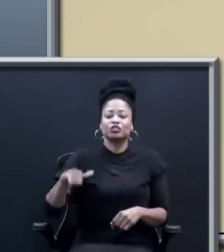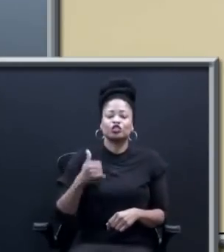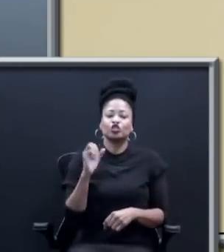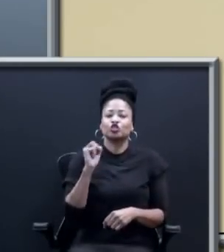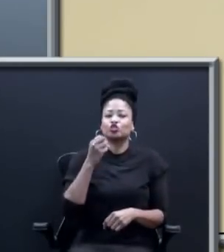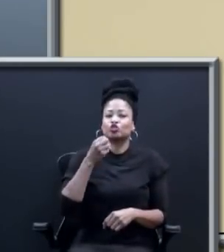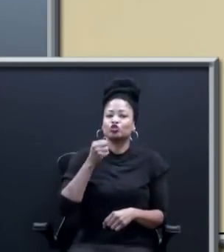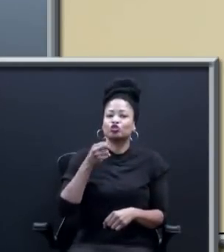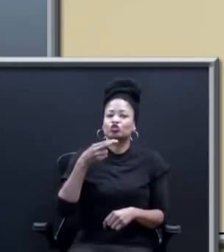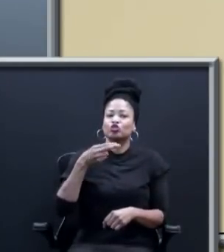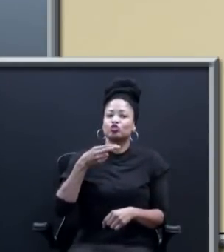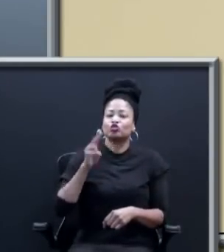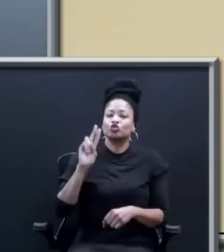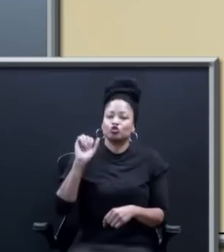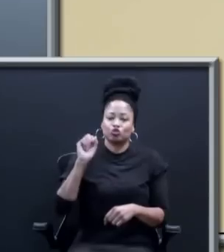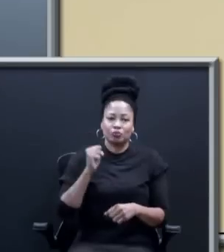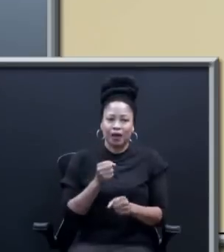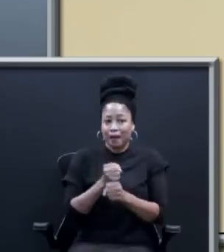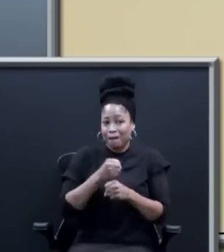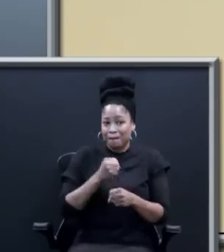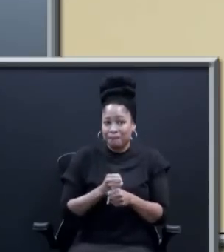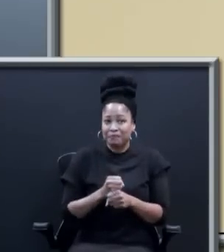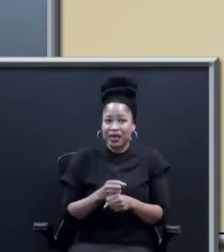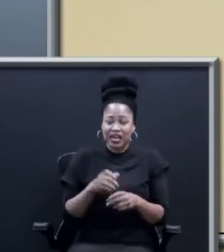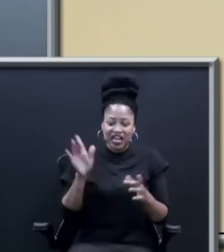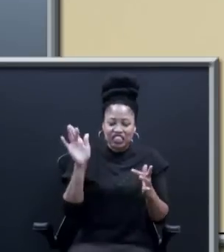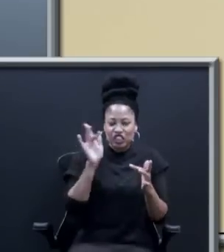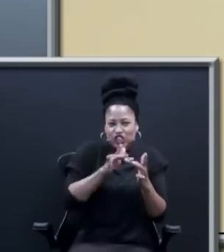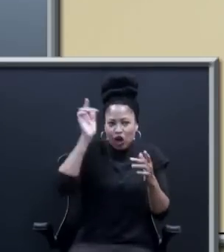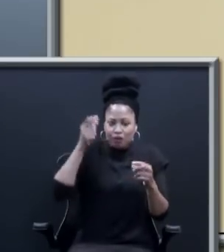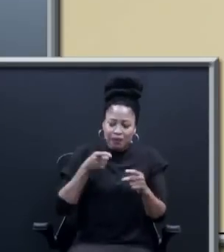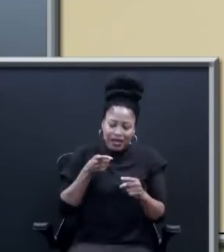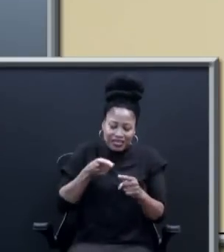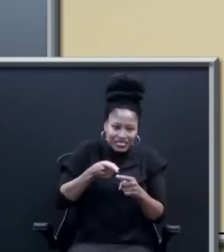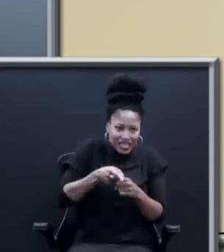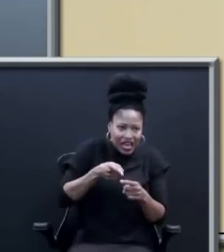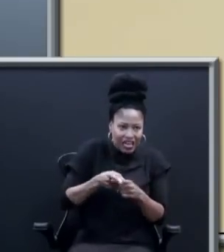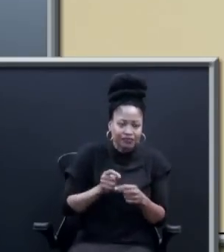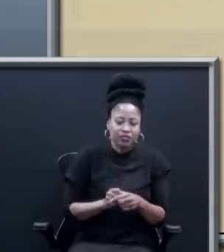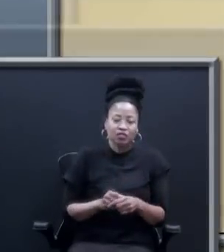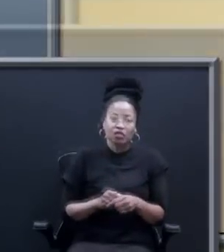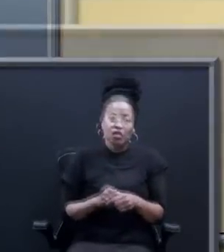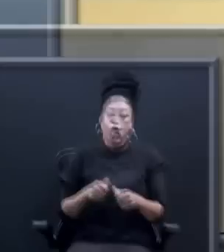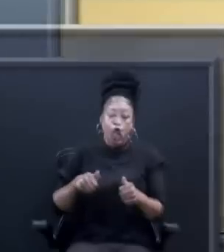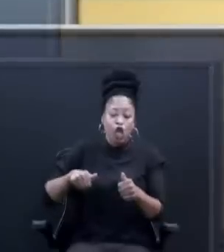and circumcise again the children of Israel the second time. Now,